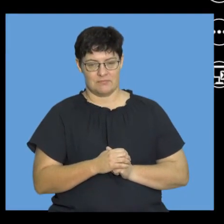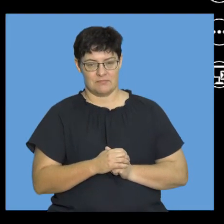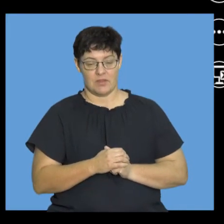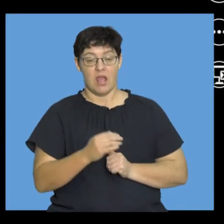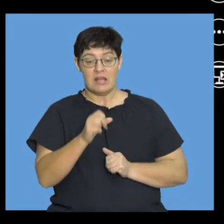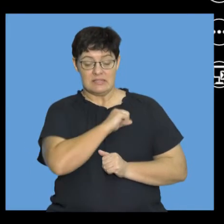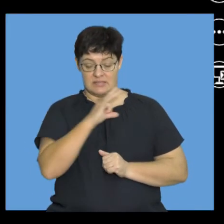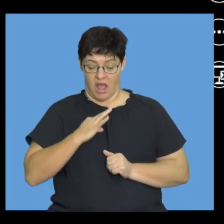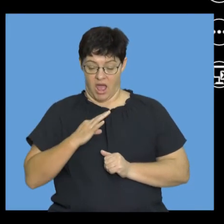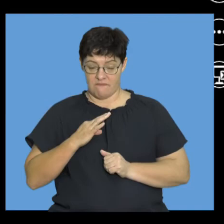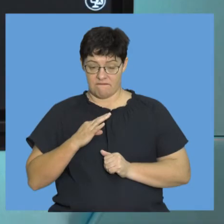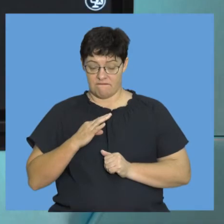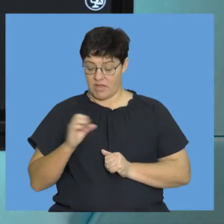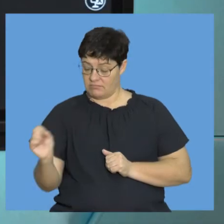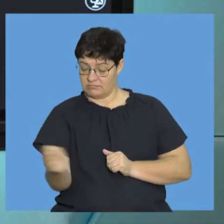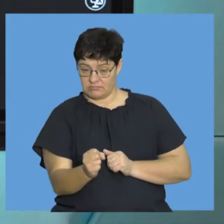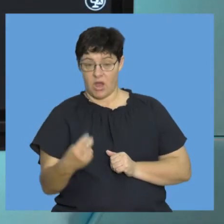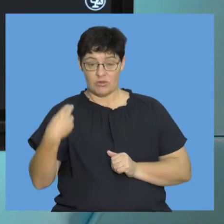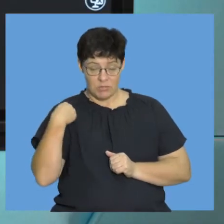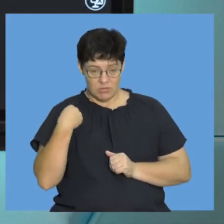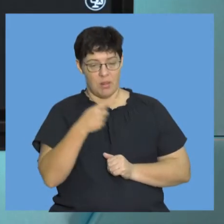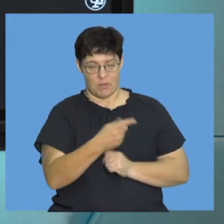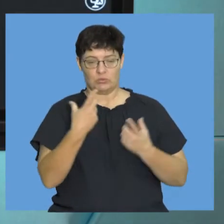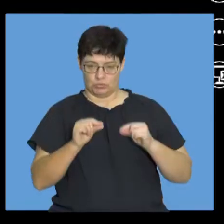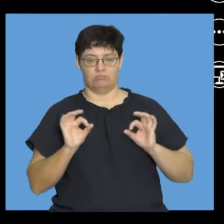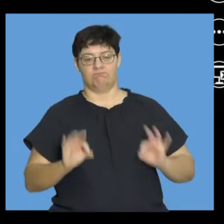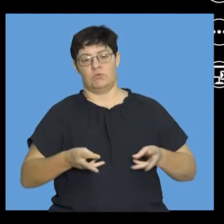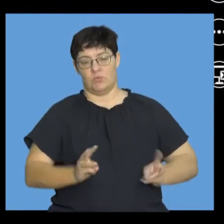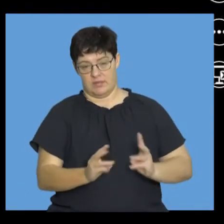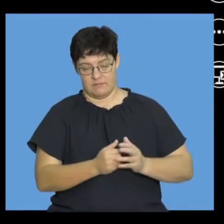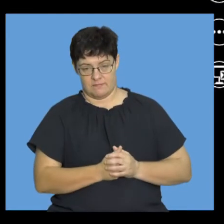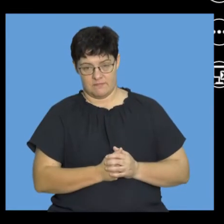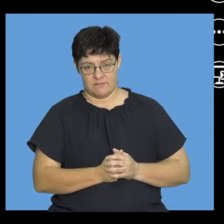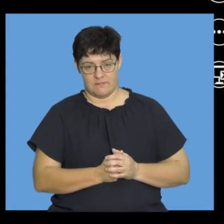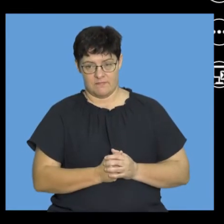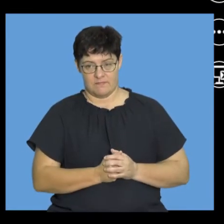are appointed to do that are doing it effectively.